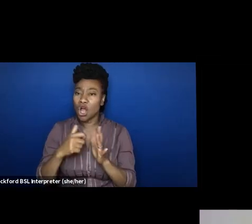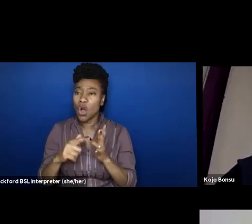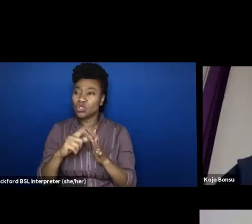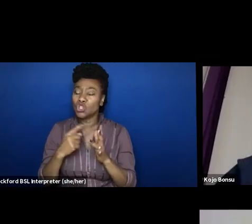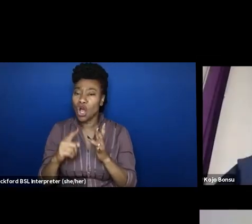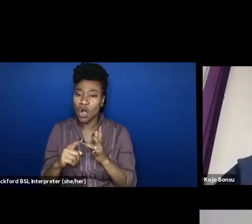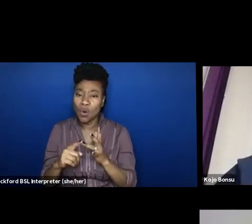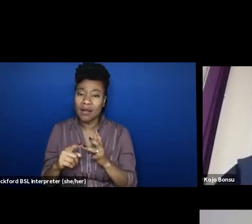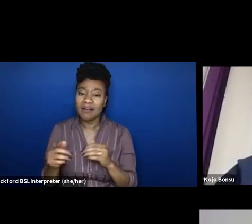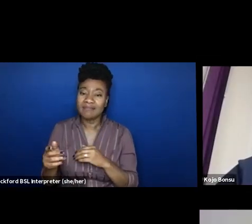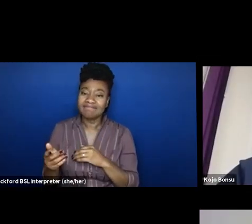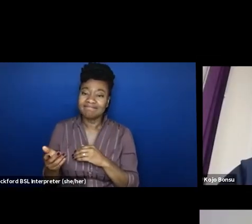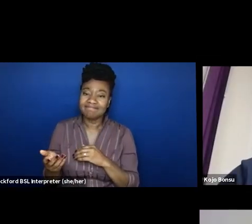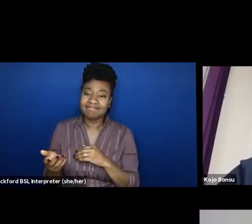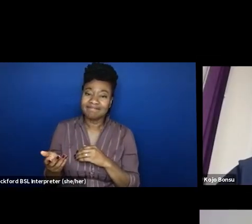Hello.